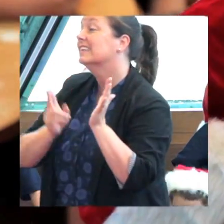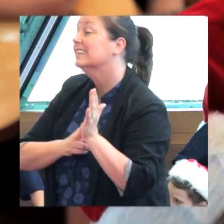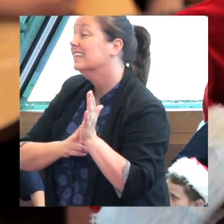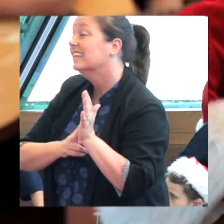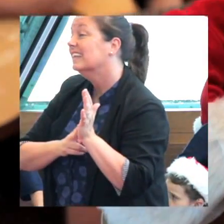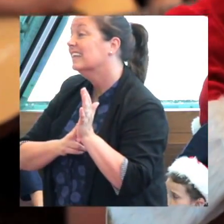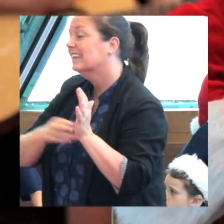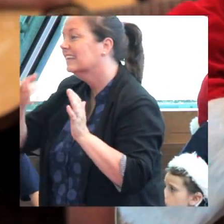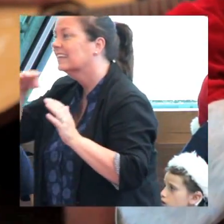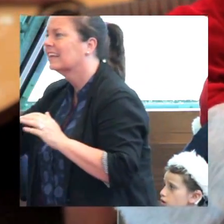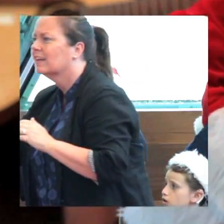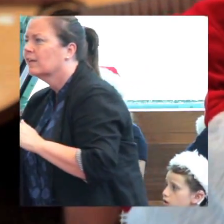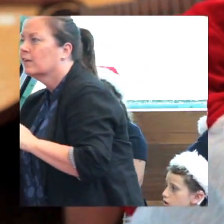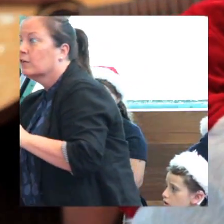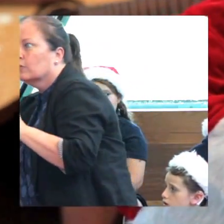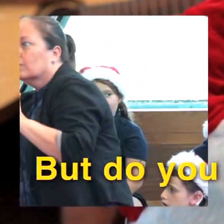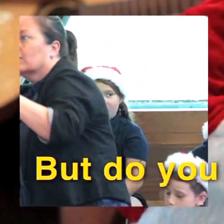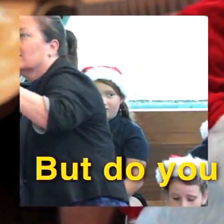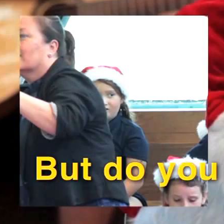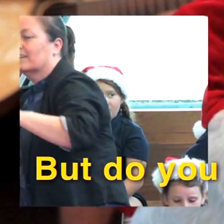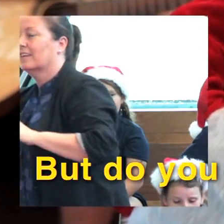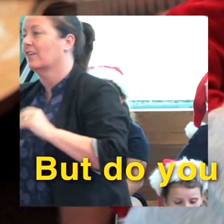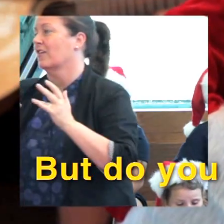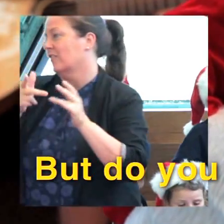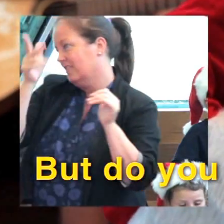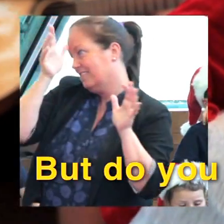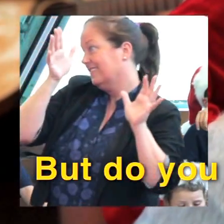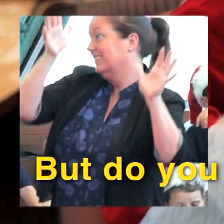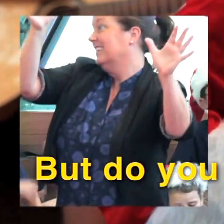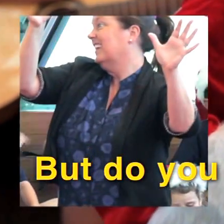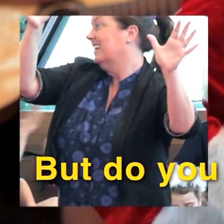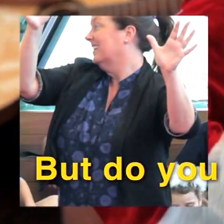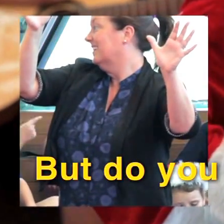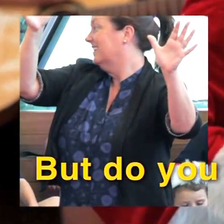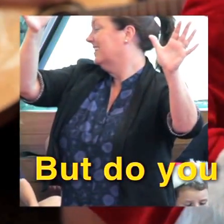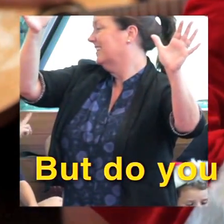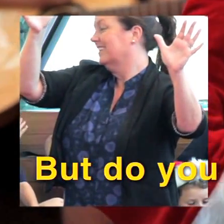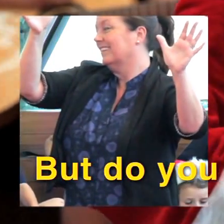Cupid and Comet and Donner und Blitzen.